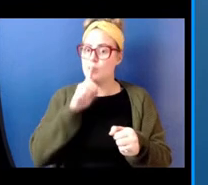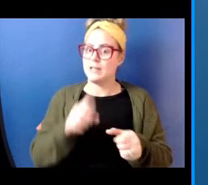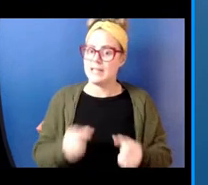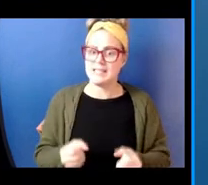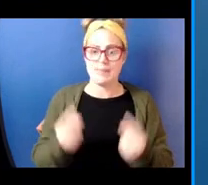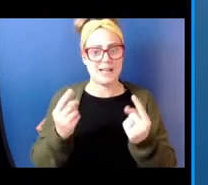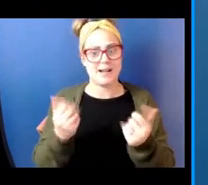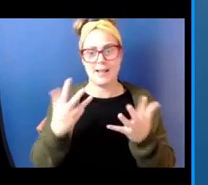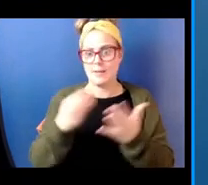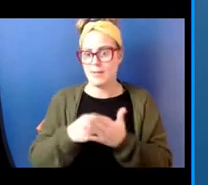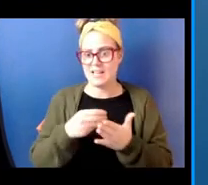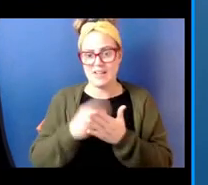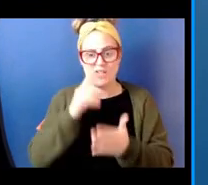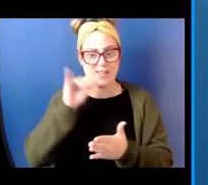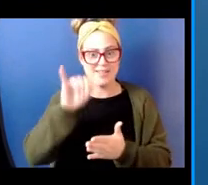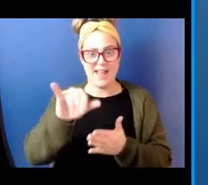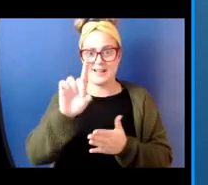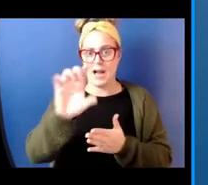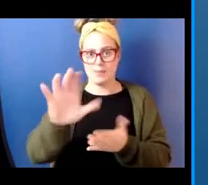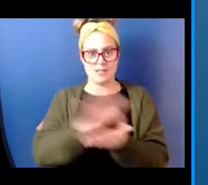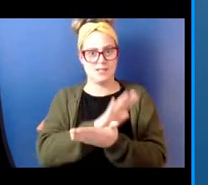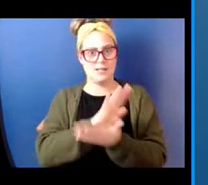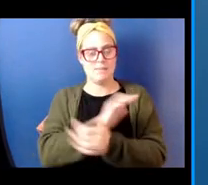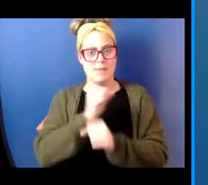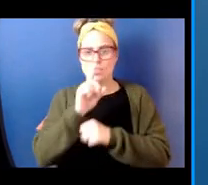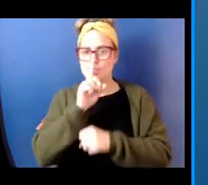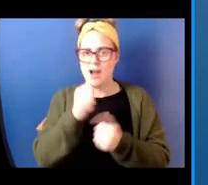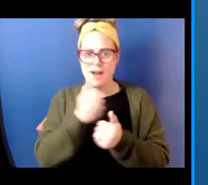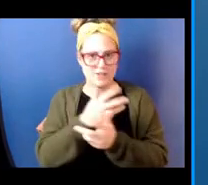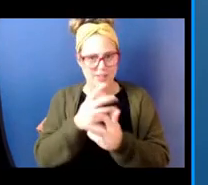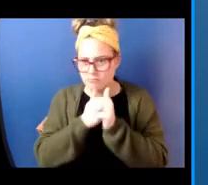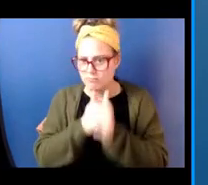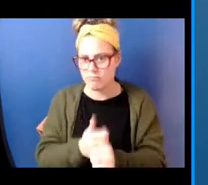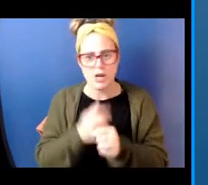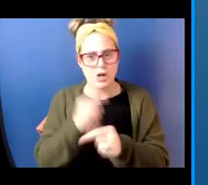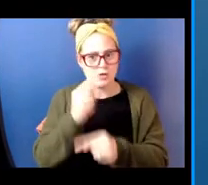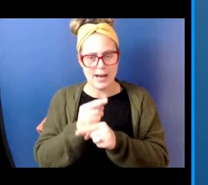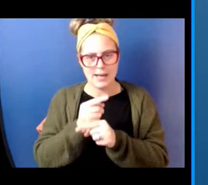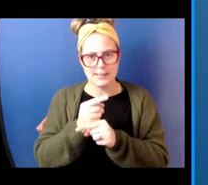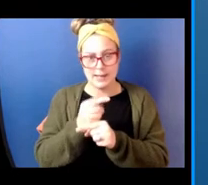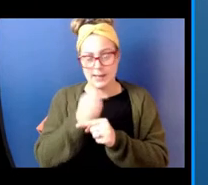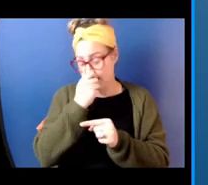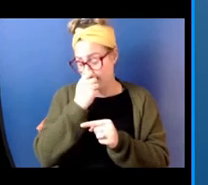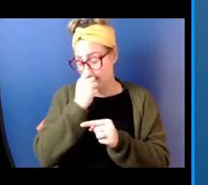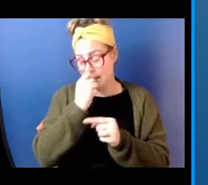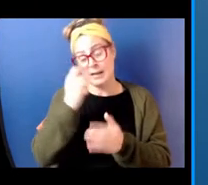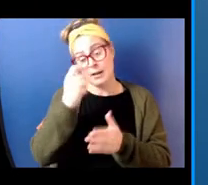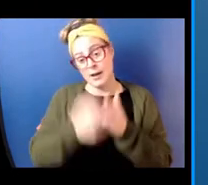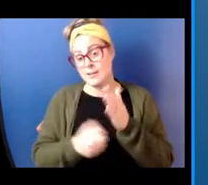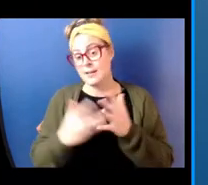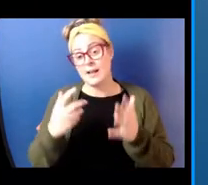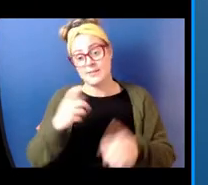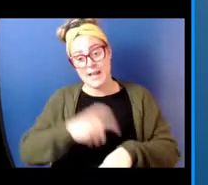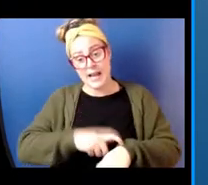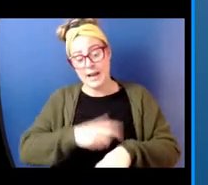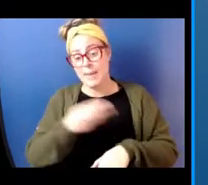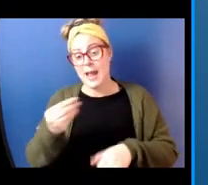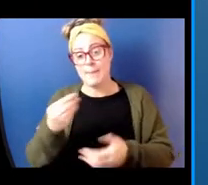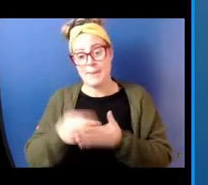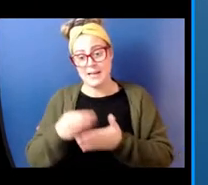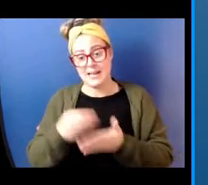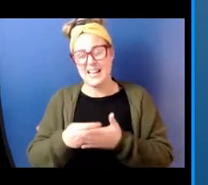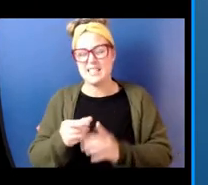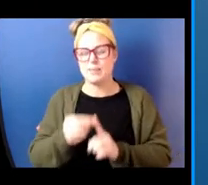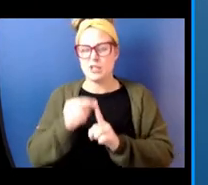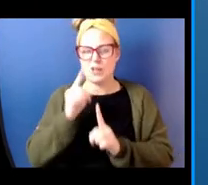trying to get it right trying to do all the proof positive steps that are required in here and it costs a lot of time and money especially for those small state